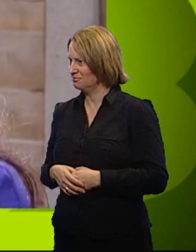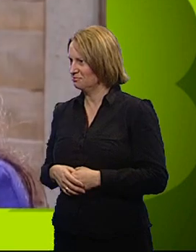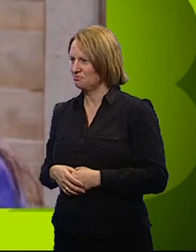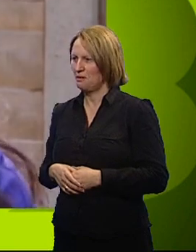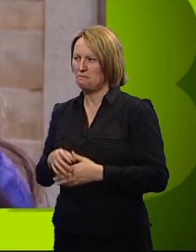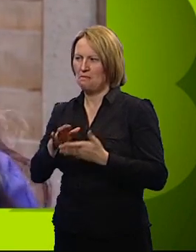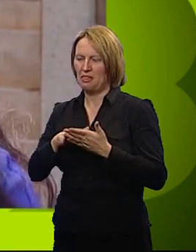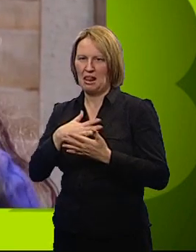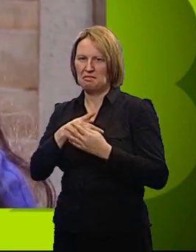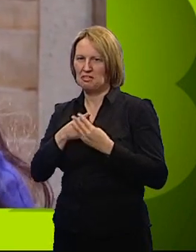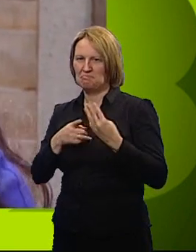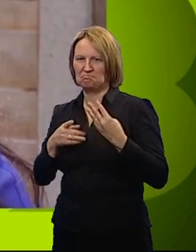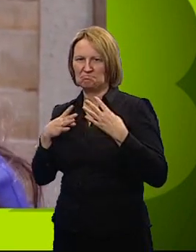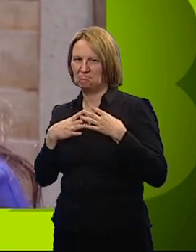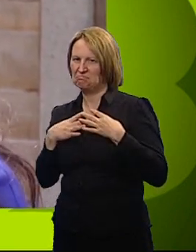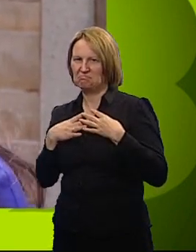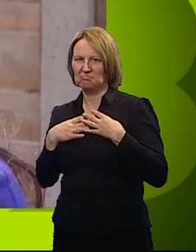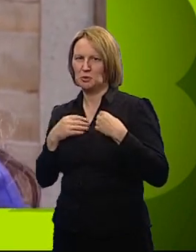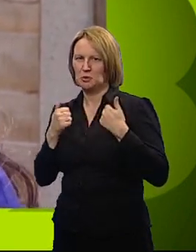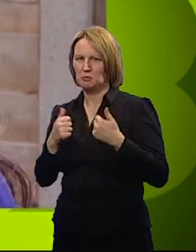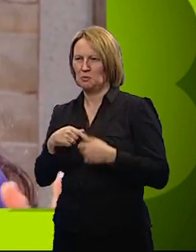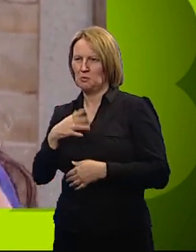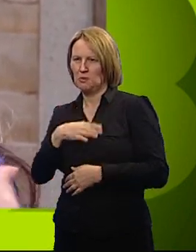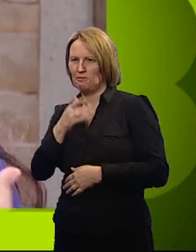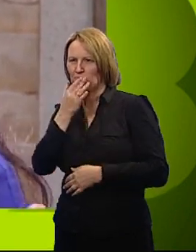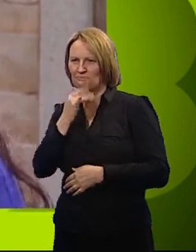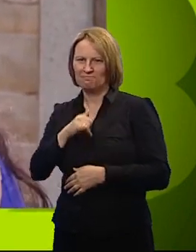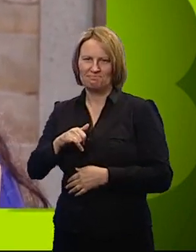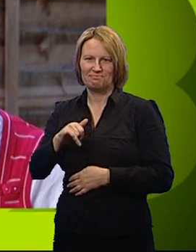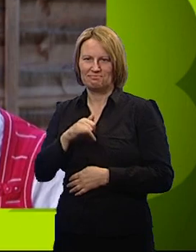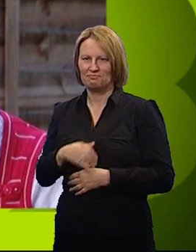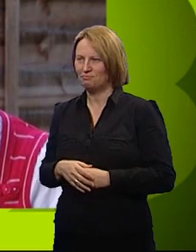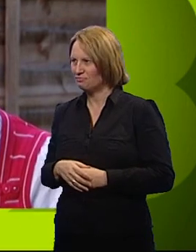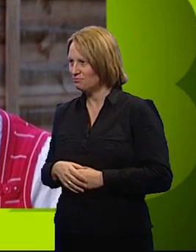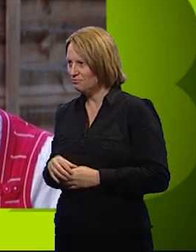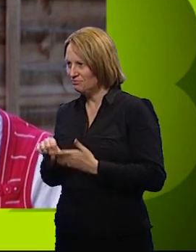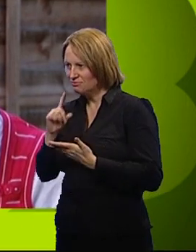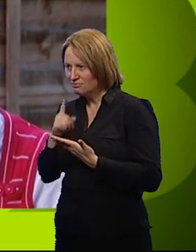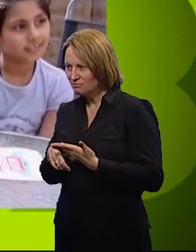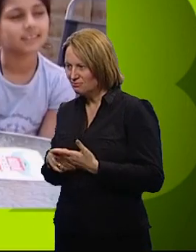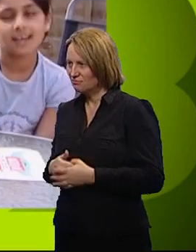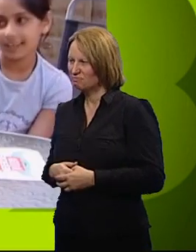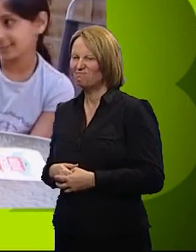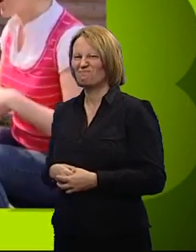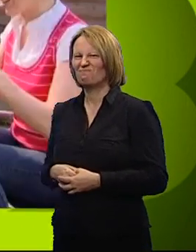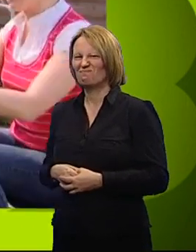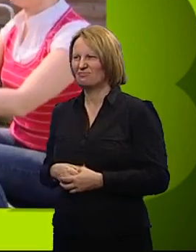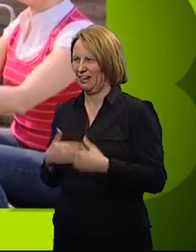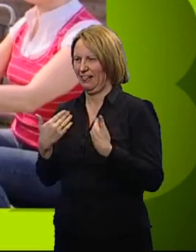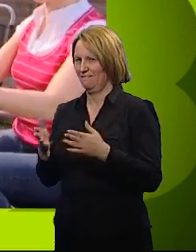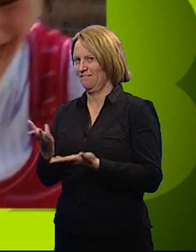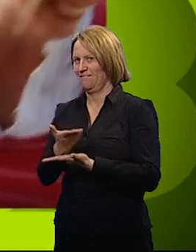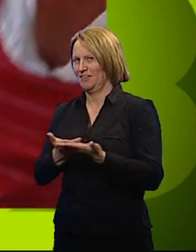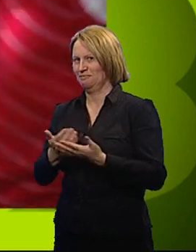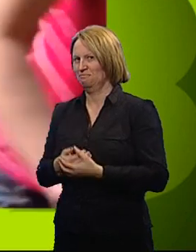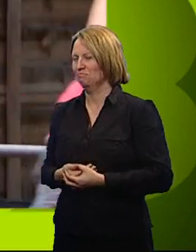Mum will like any of the breaks we've been given, which is a good thing. That means that's what we want. Is this going to be a really difficult decision? Yeah. I'll leave you